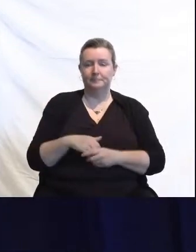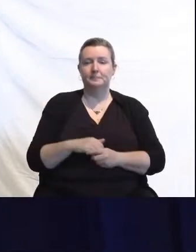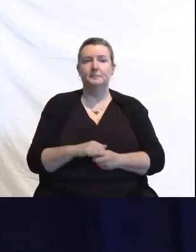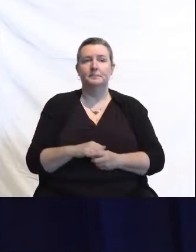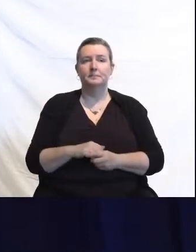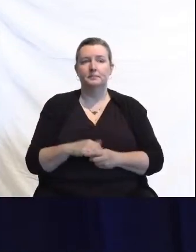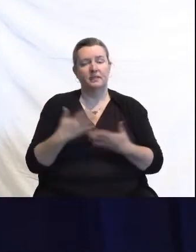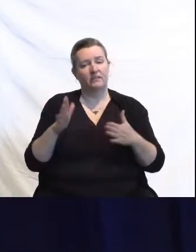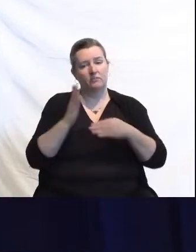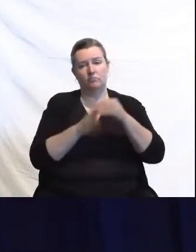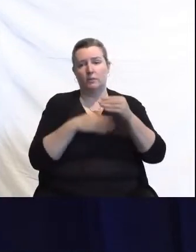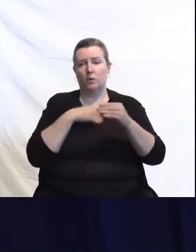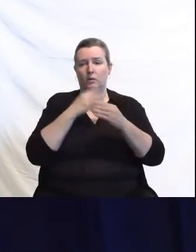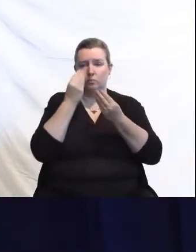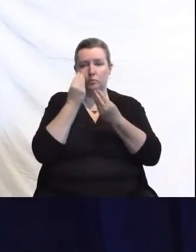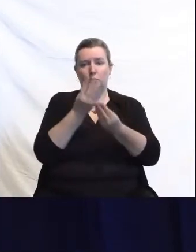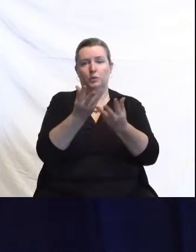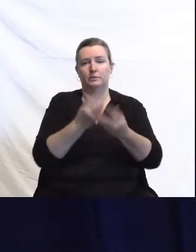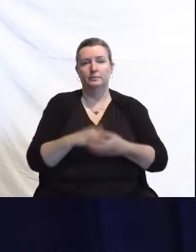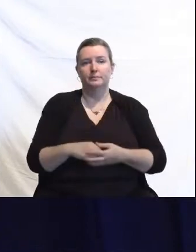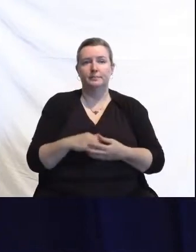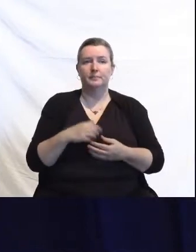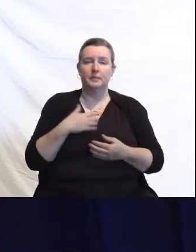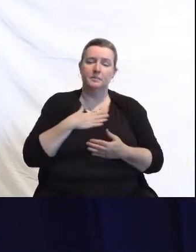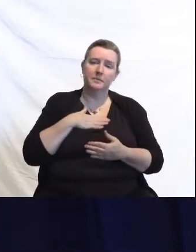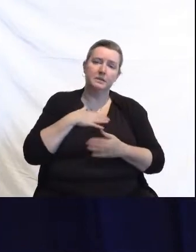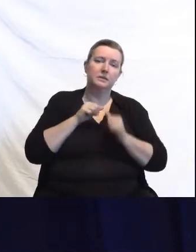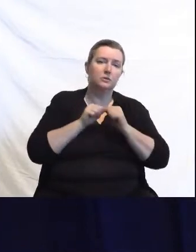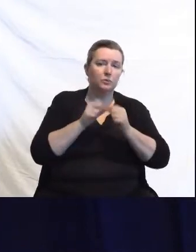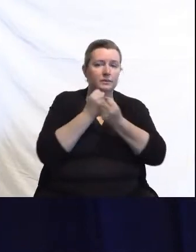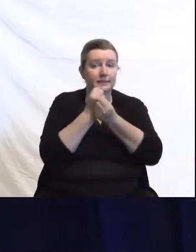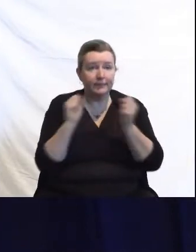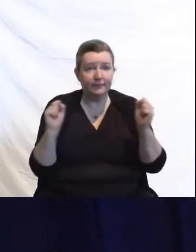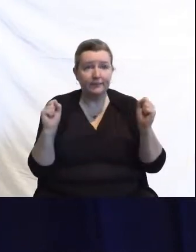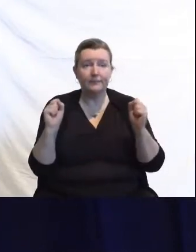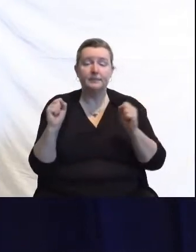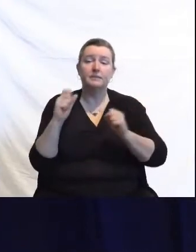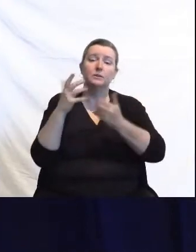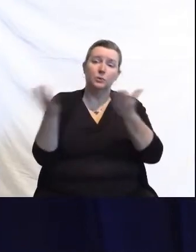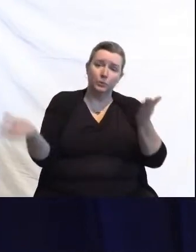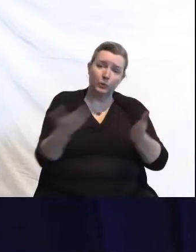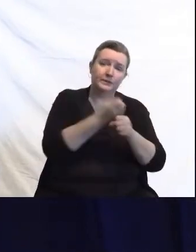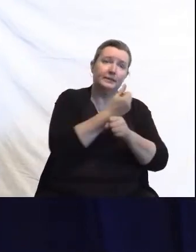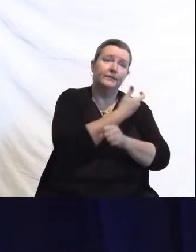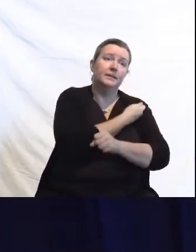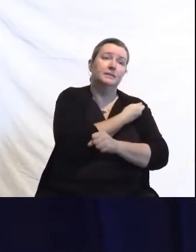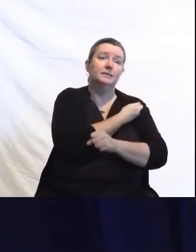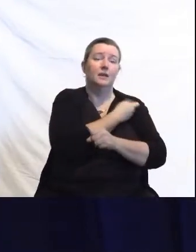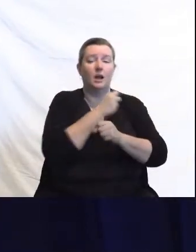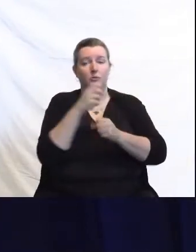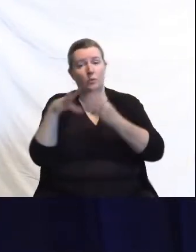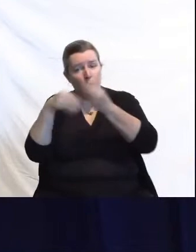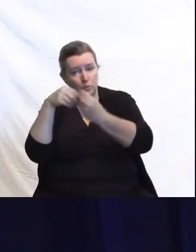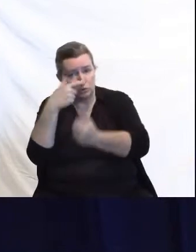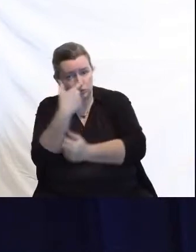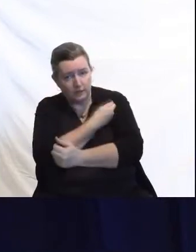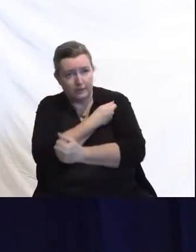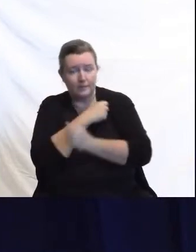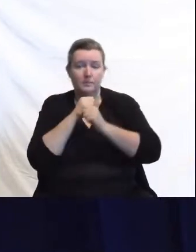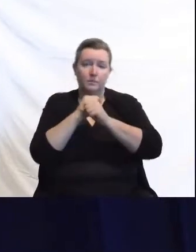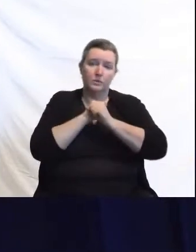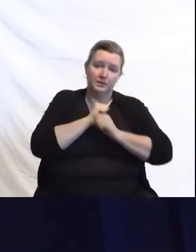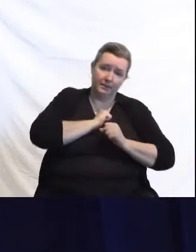daily report. Please continue to stay safe. Let's get vaccinated and get boosted to protect ourselves, our family,